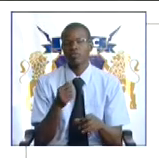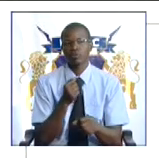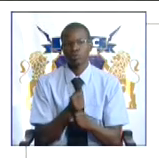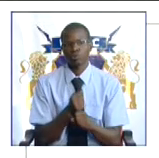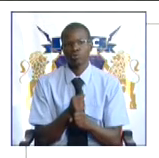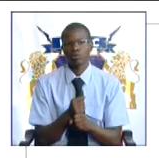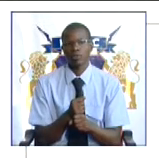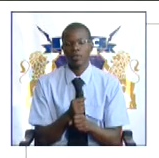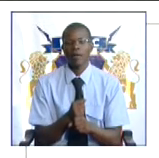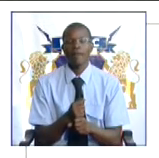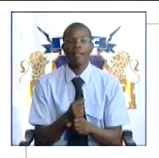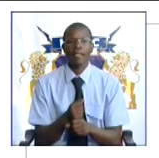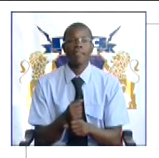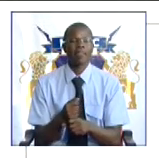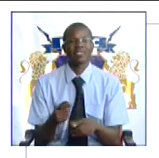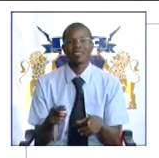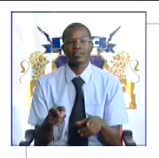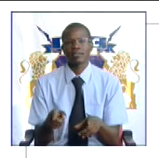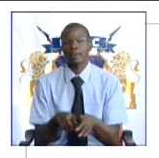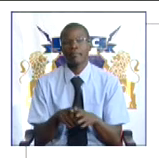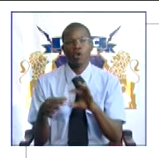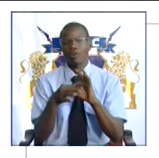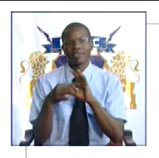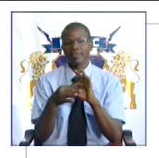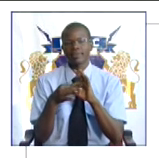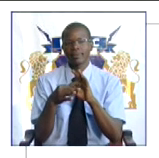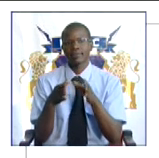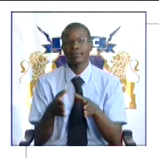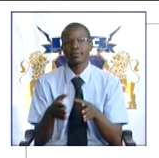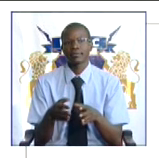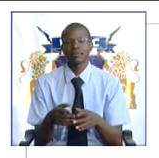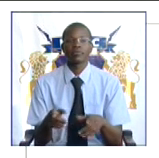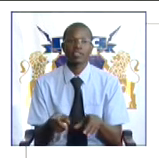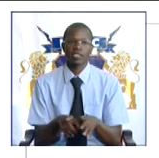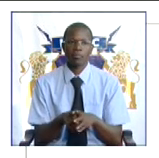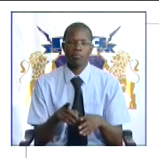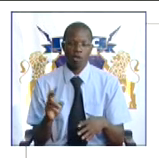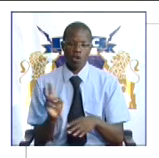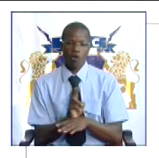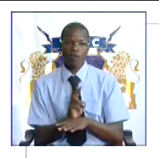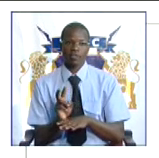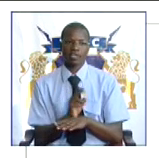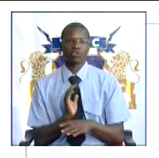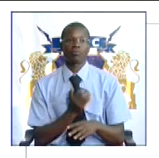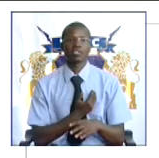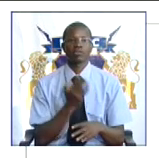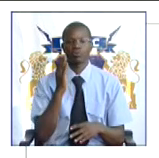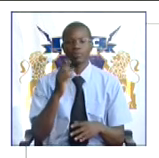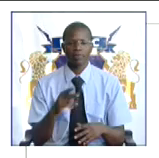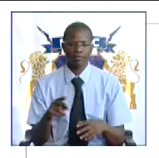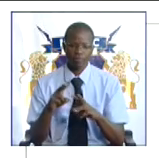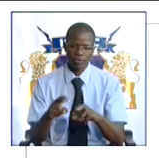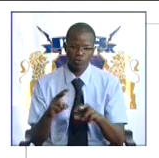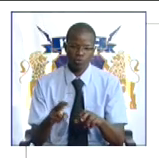the Oversight Committee may be able to review the operations of this unit, none of the identities of any